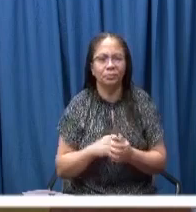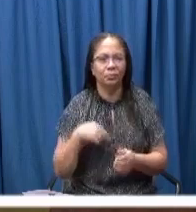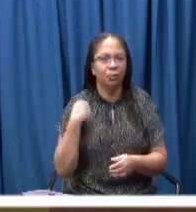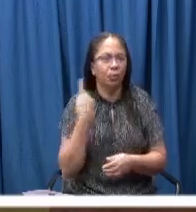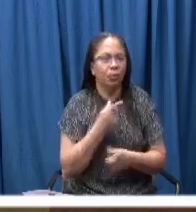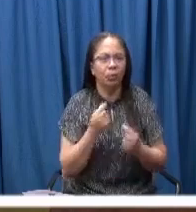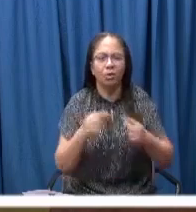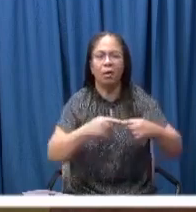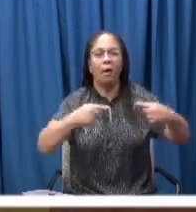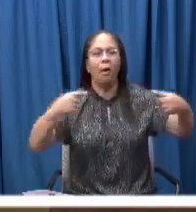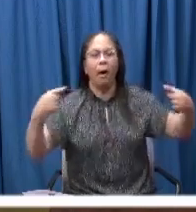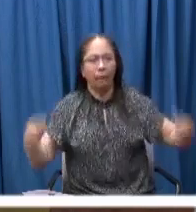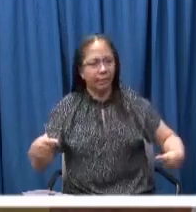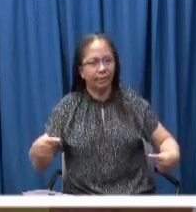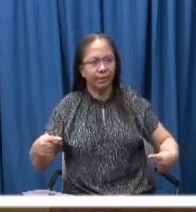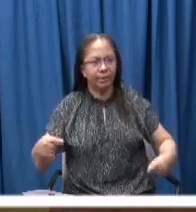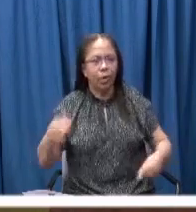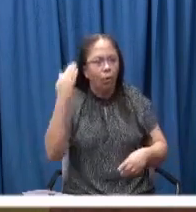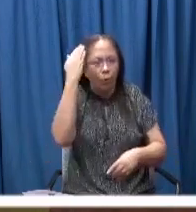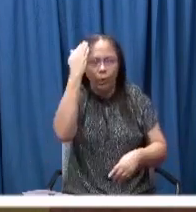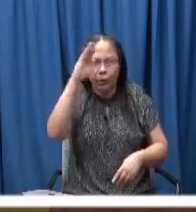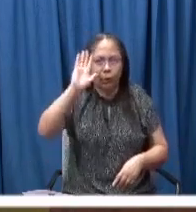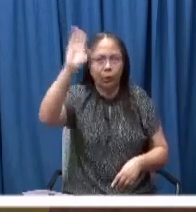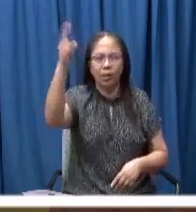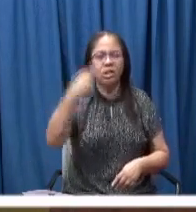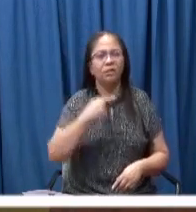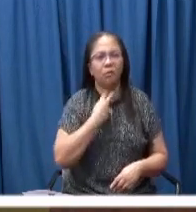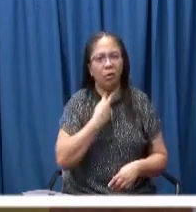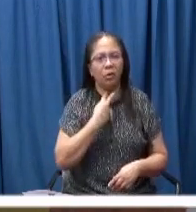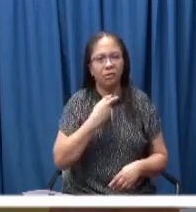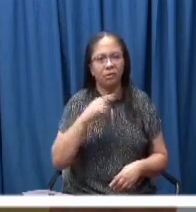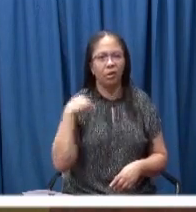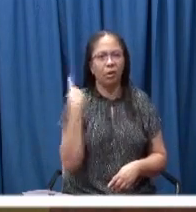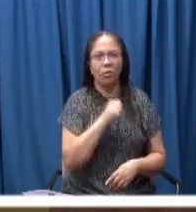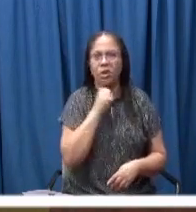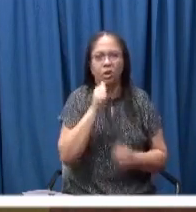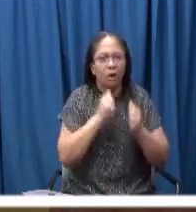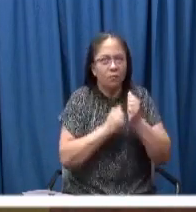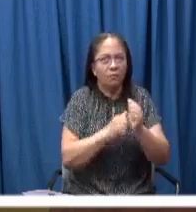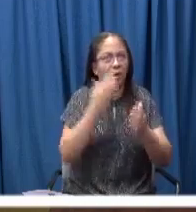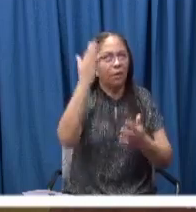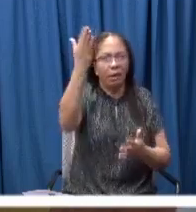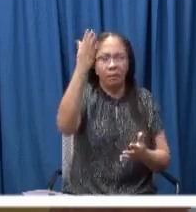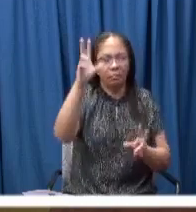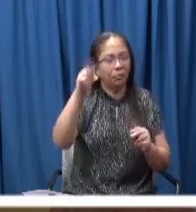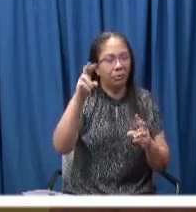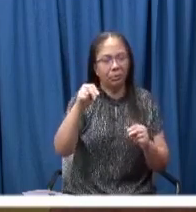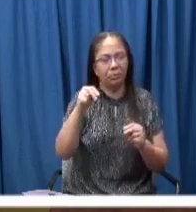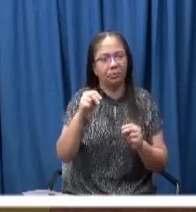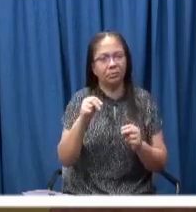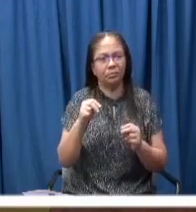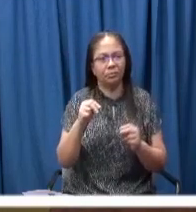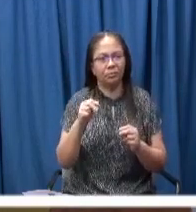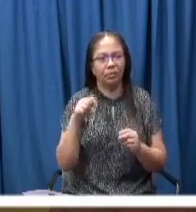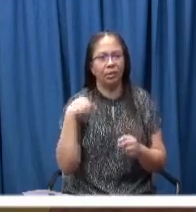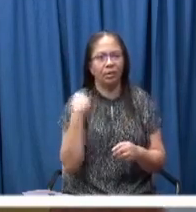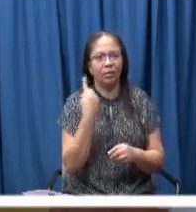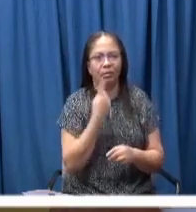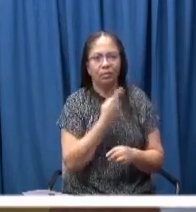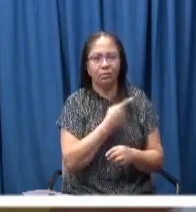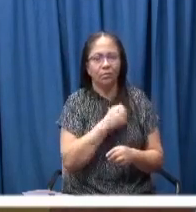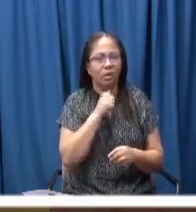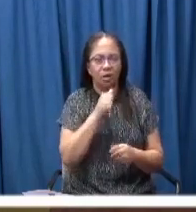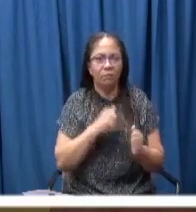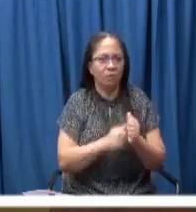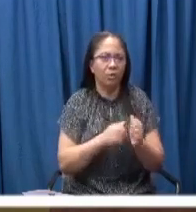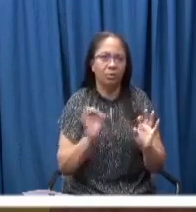him. We do not recognize his voice. We do not follow him and be led out. And we are not following